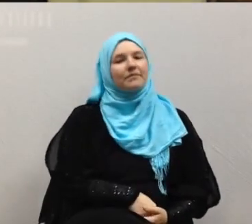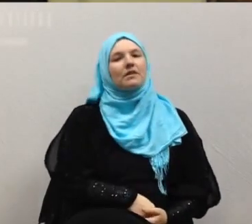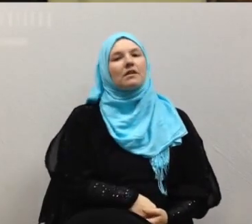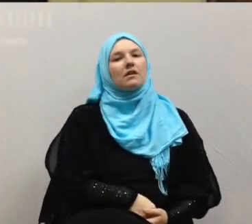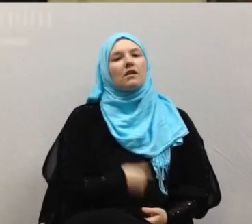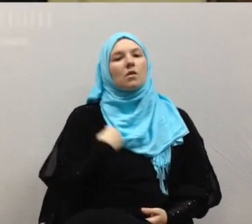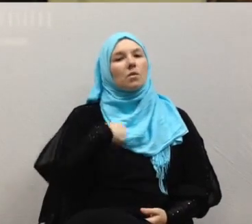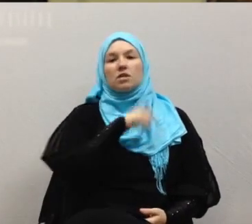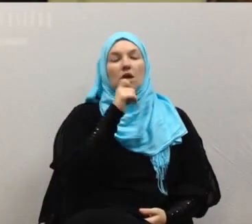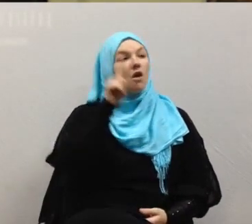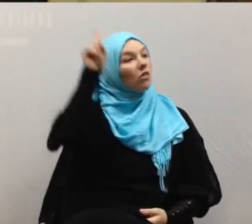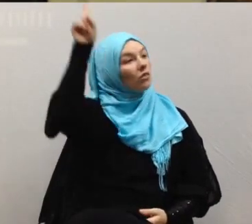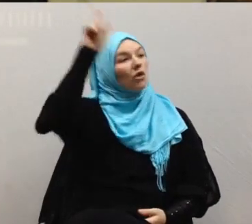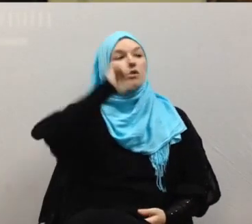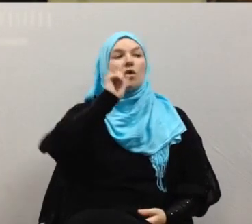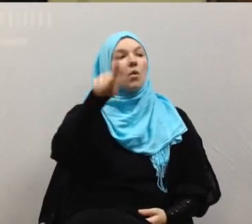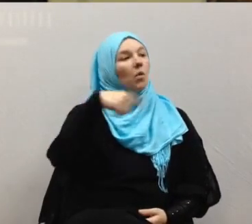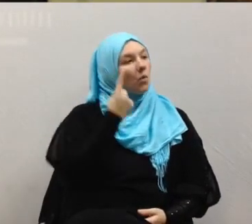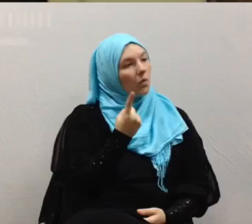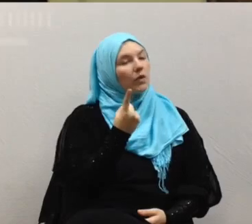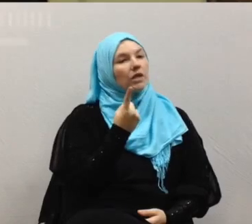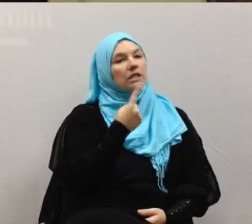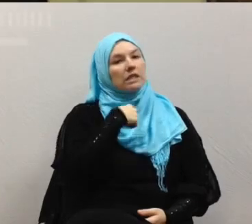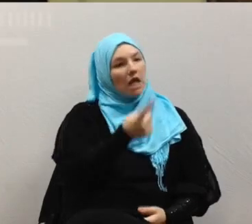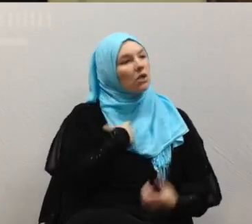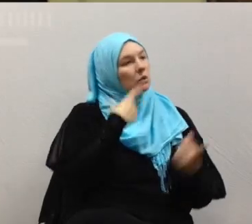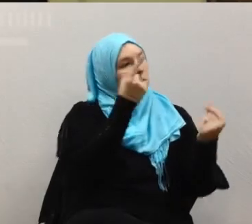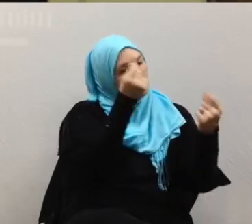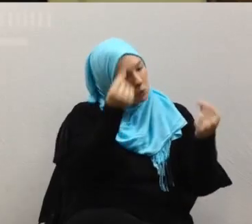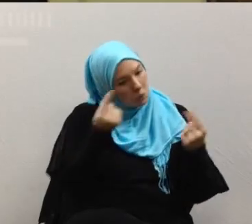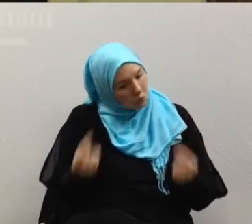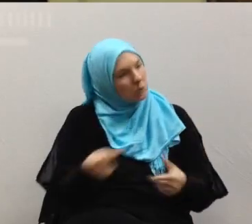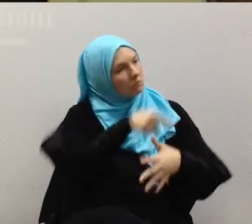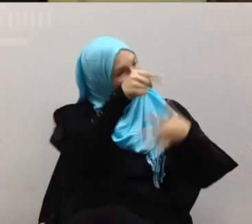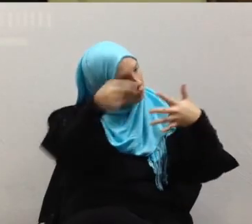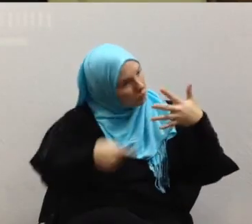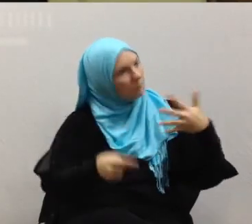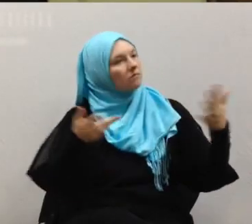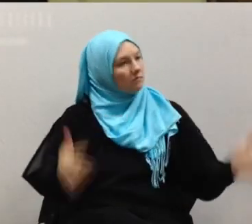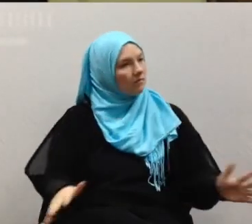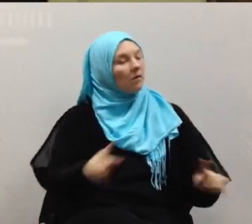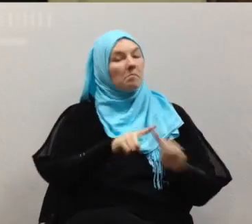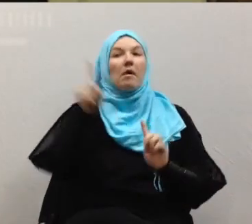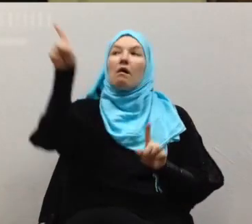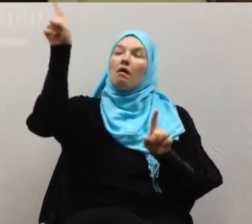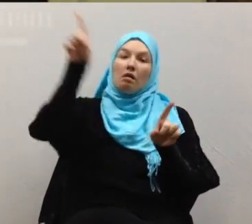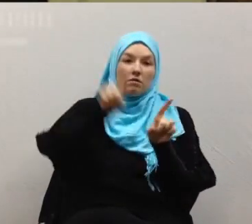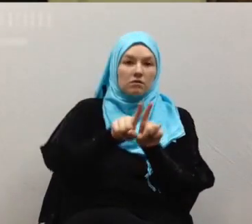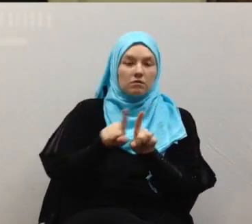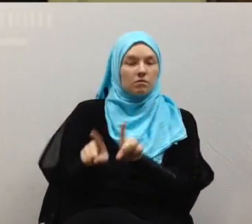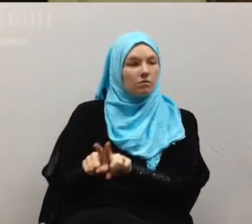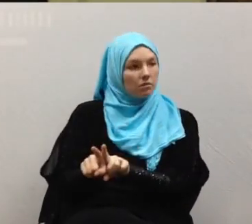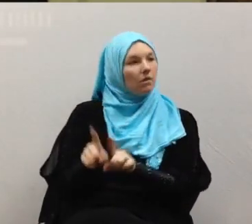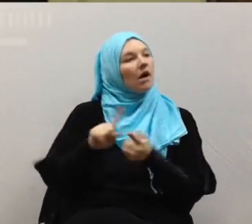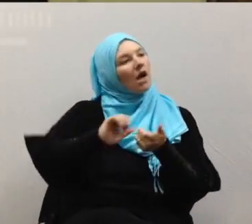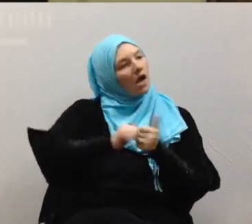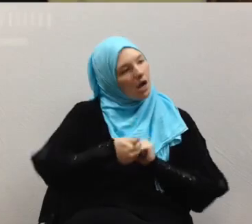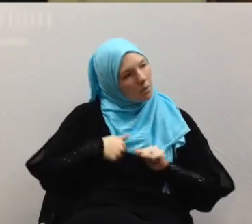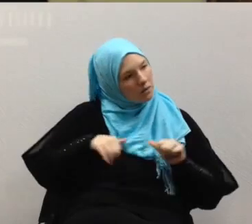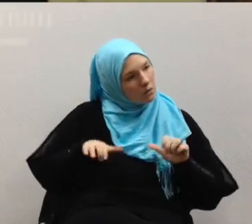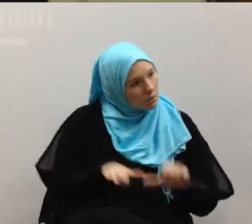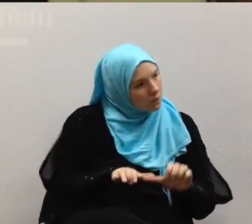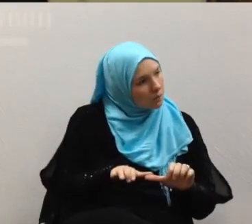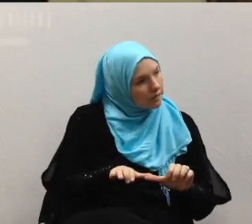doesn't only take interest in telling us what to do, but He is taking interest in how we do it, and